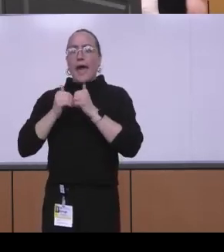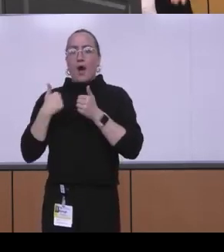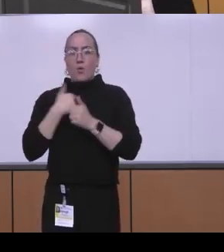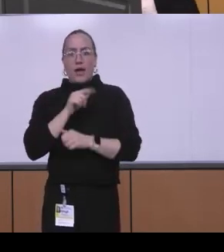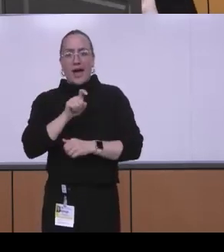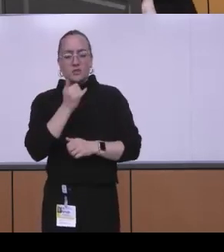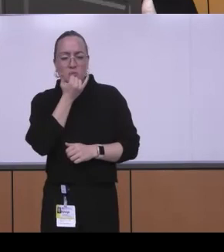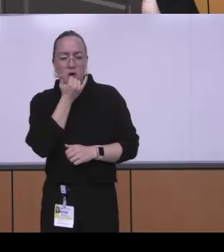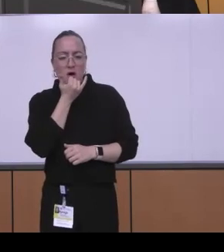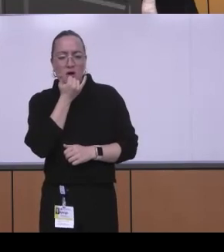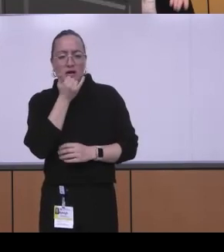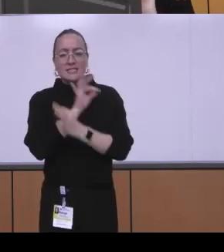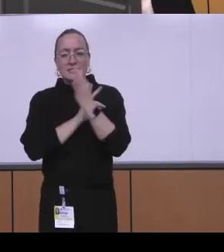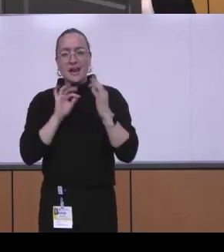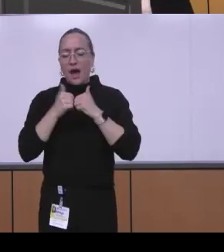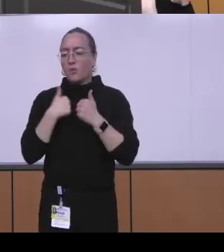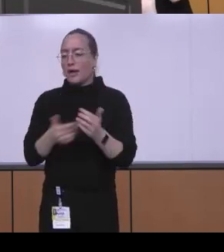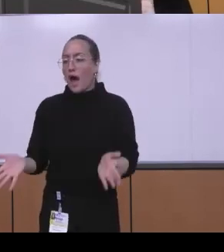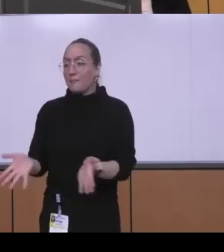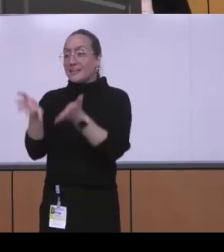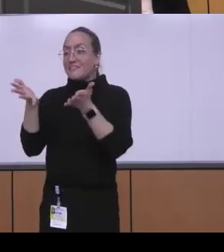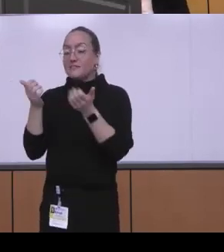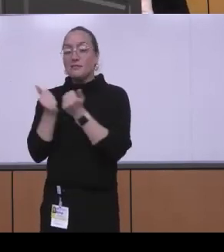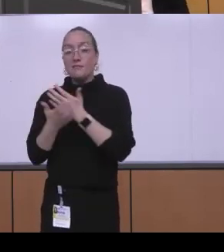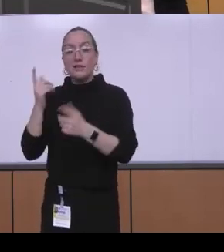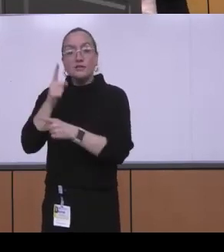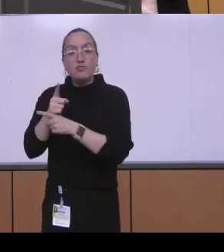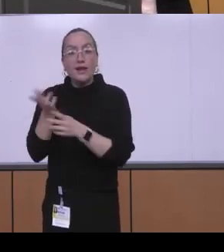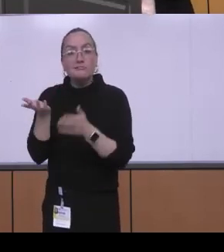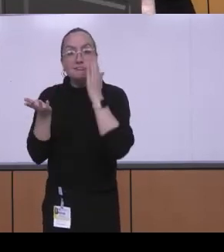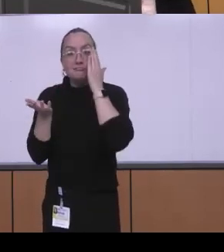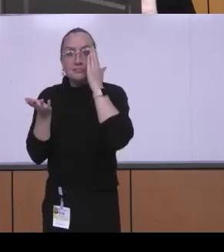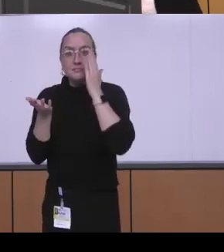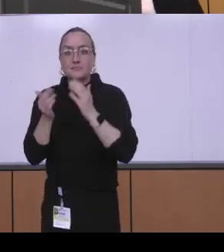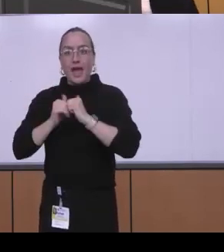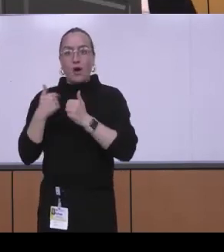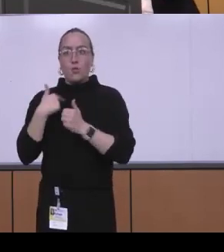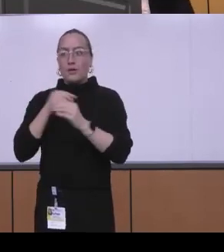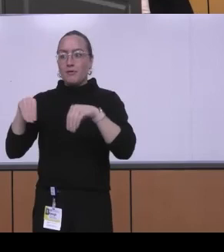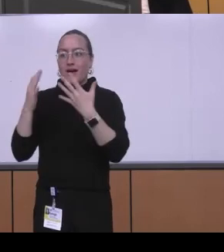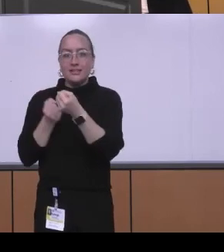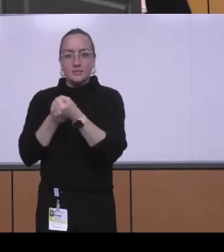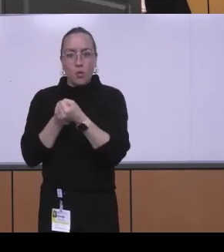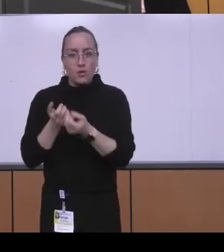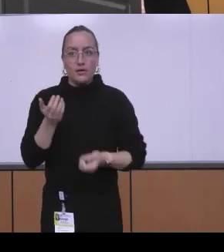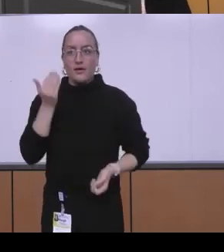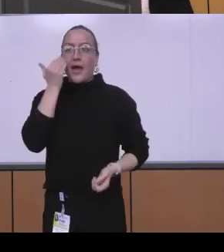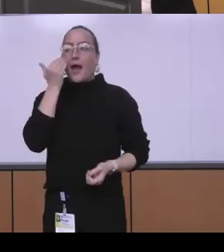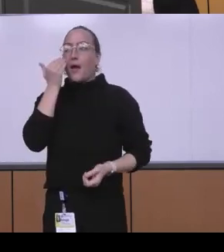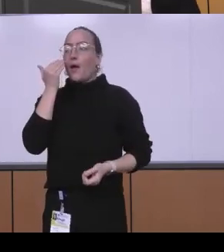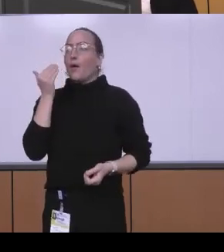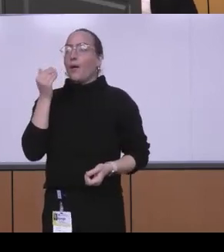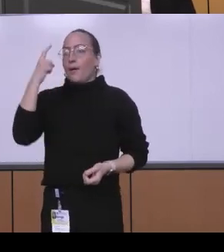asking, how can we further uplift the parts that are so right? And what are the systems of support? And I'm sure that in your mental health work, you